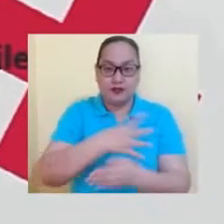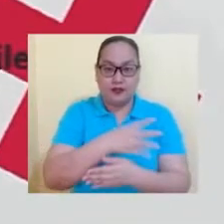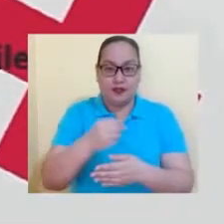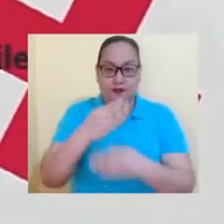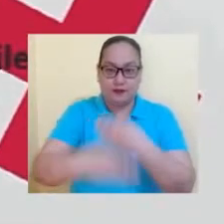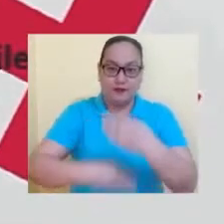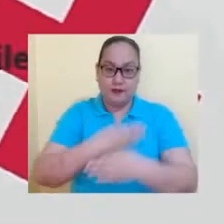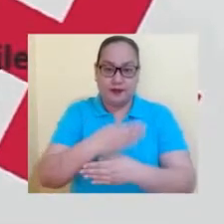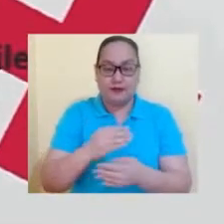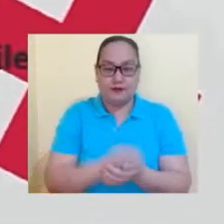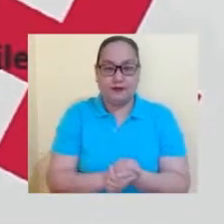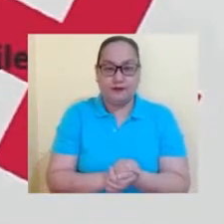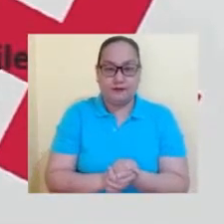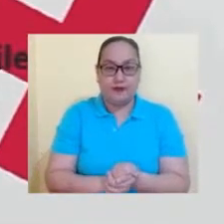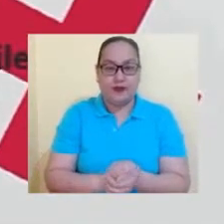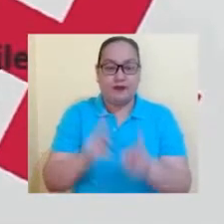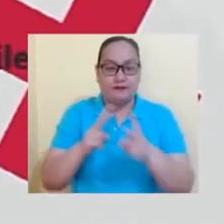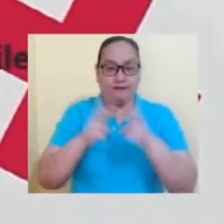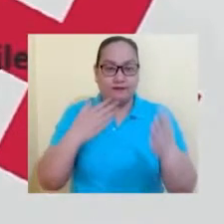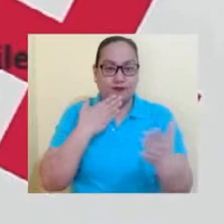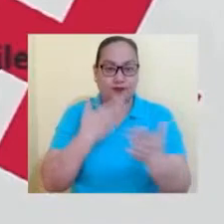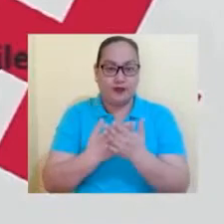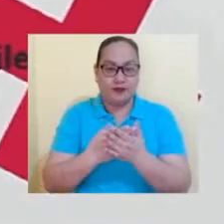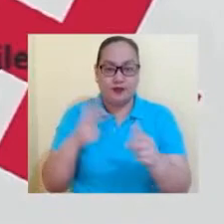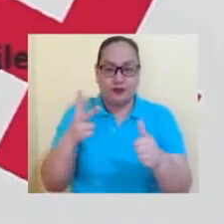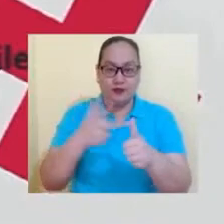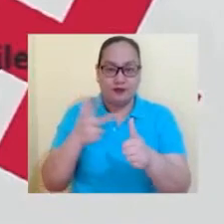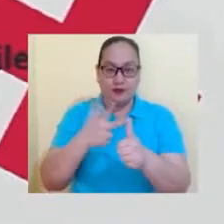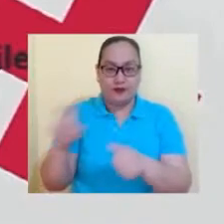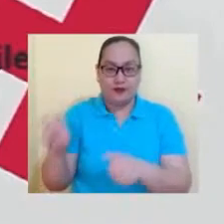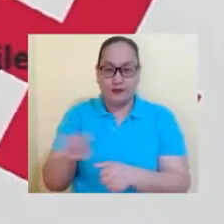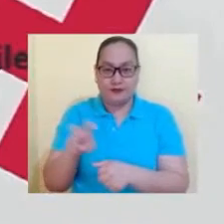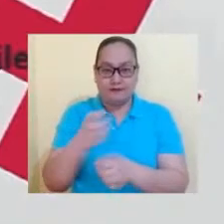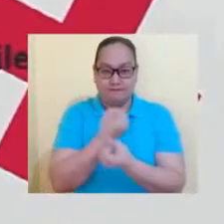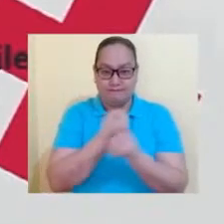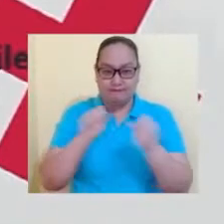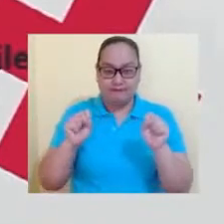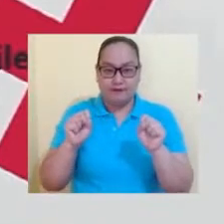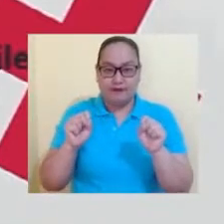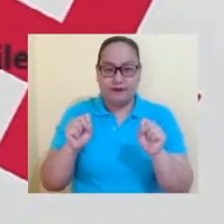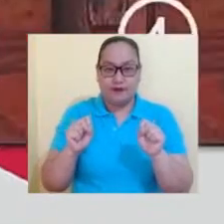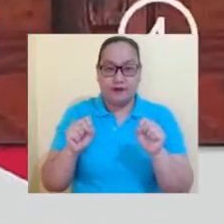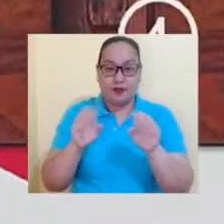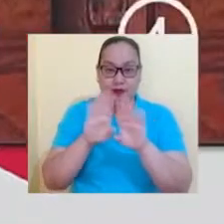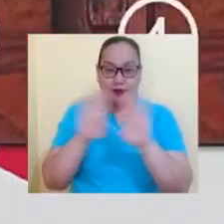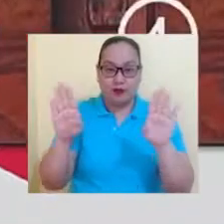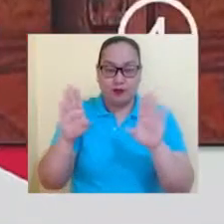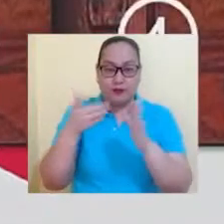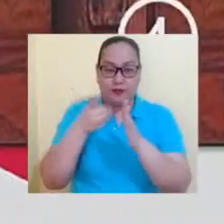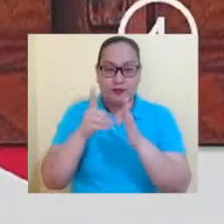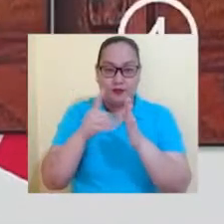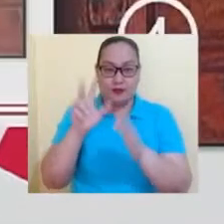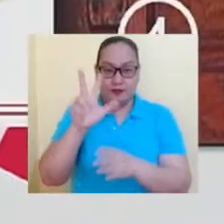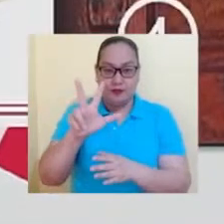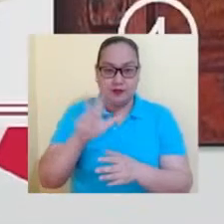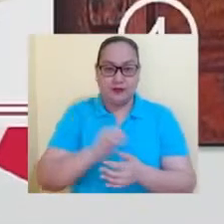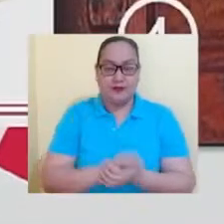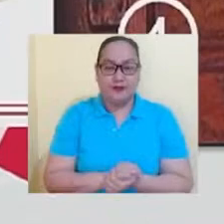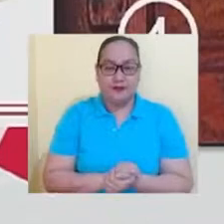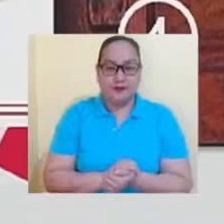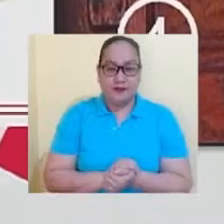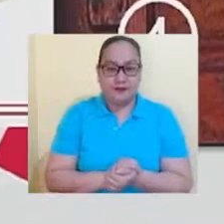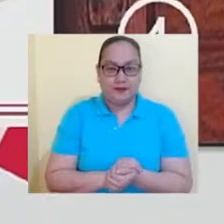You did a great job on our third safety adventure. Let us now unlock door number 3.